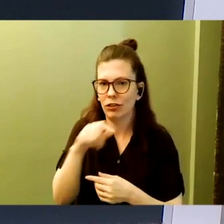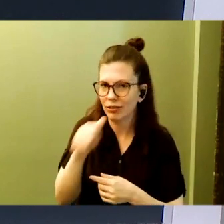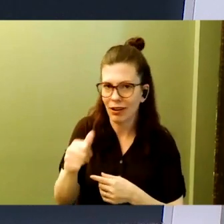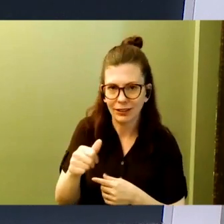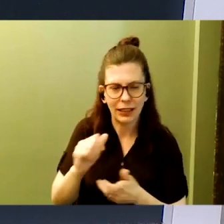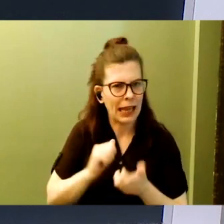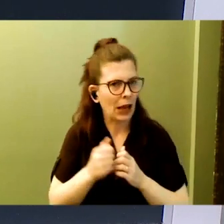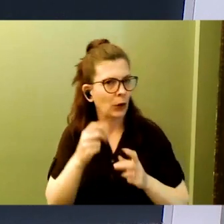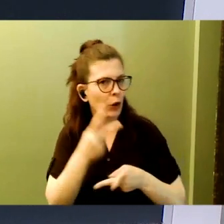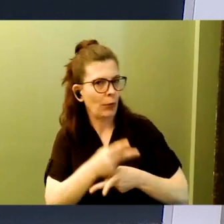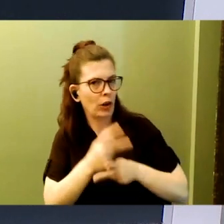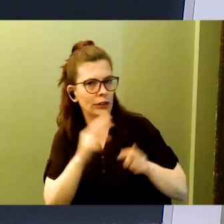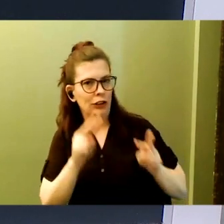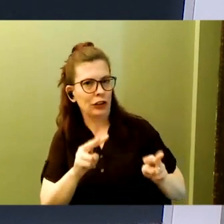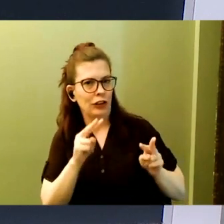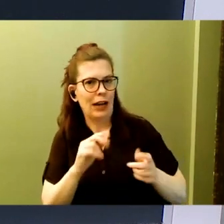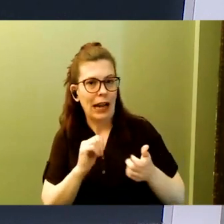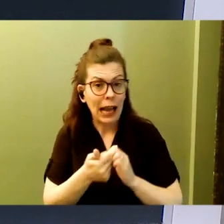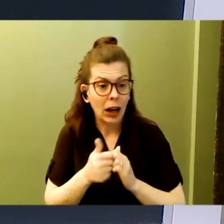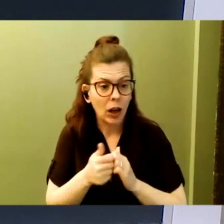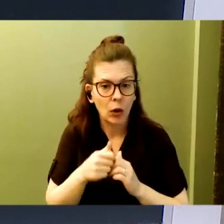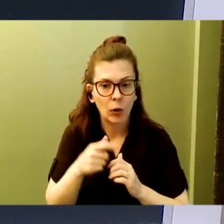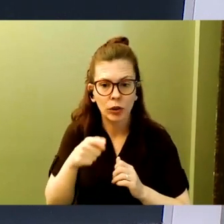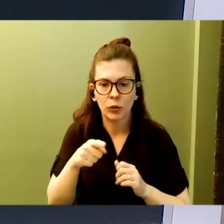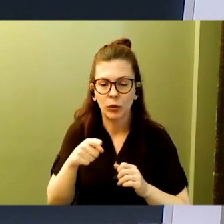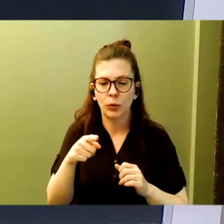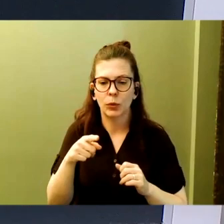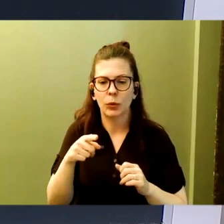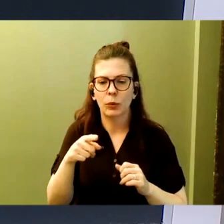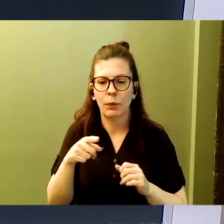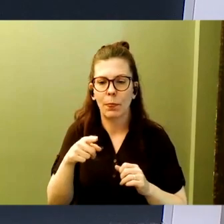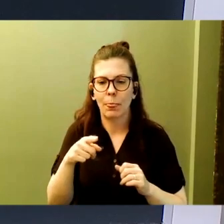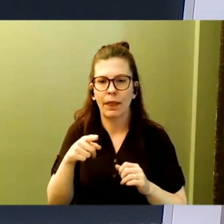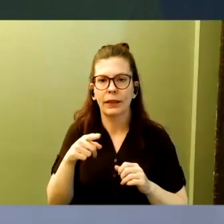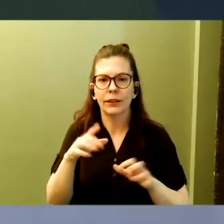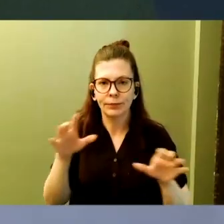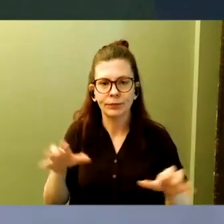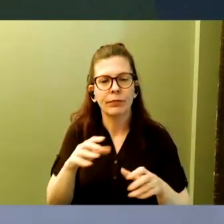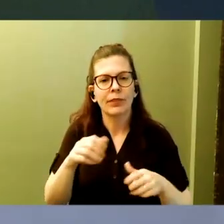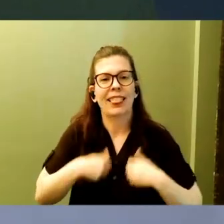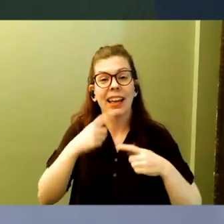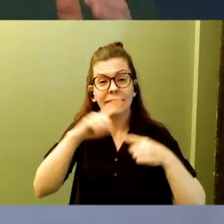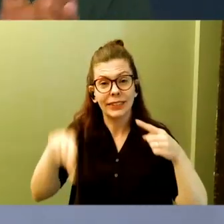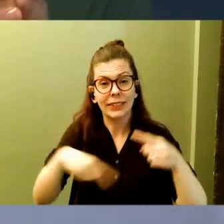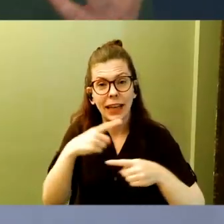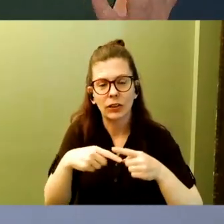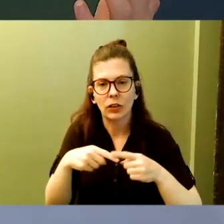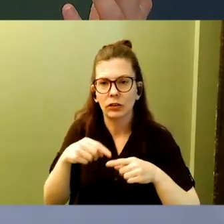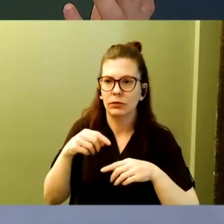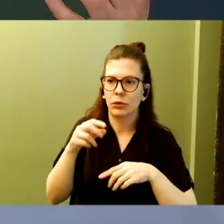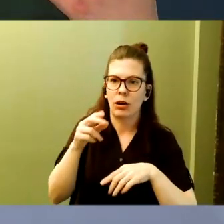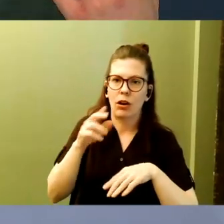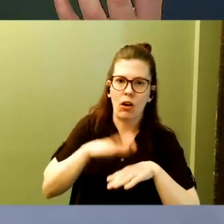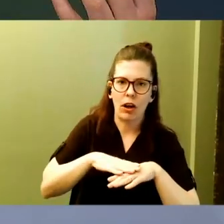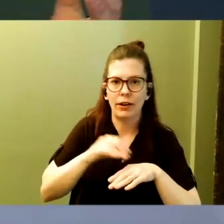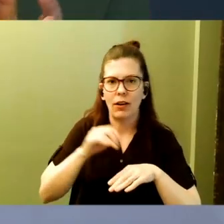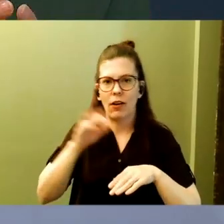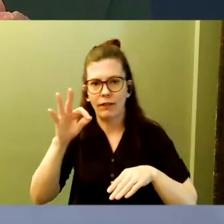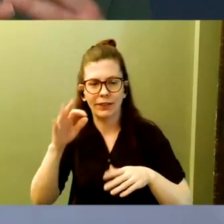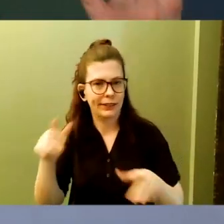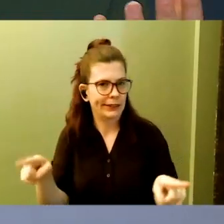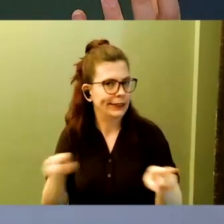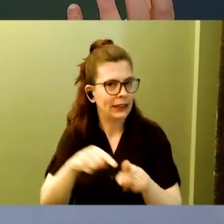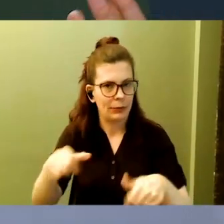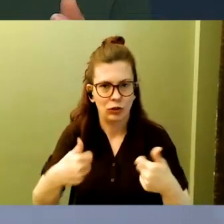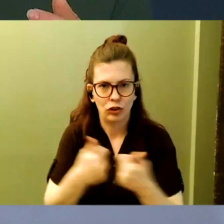How do you actually exercise life cycles so being able to turn on and turn off? The same challenges we face are the